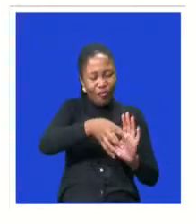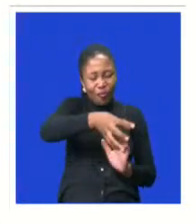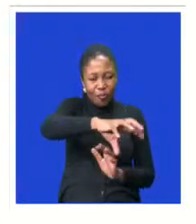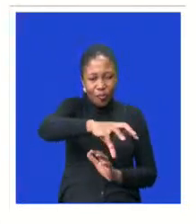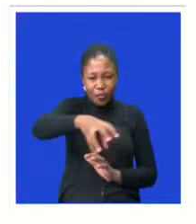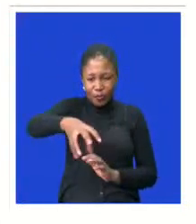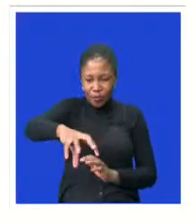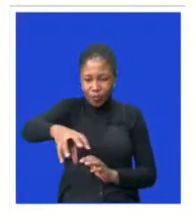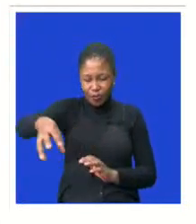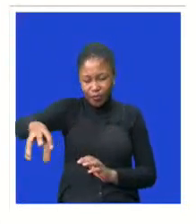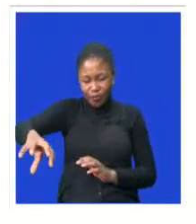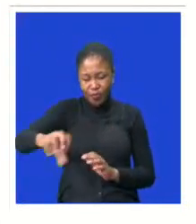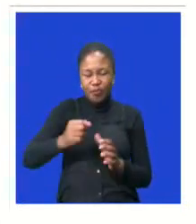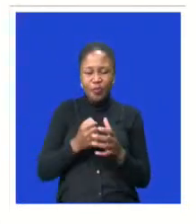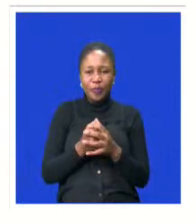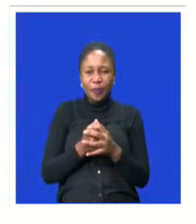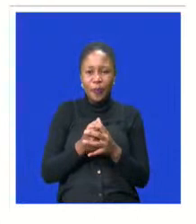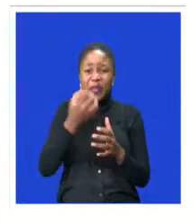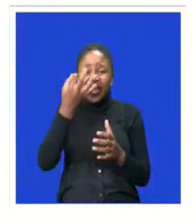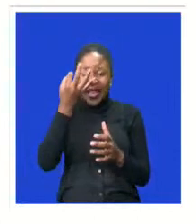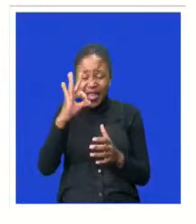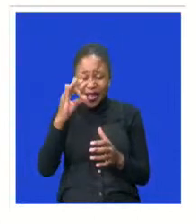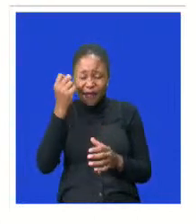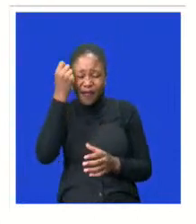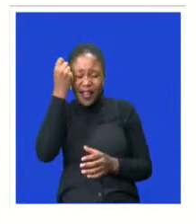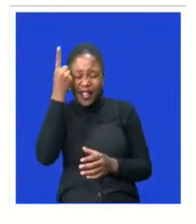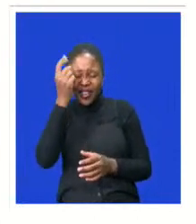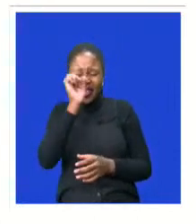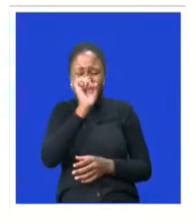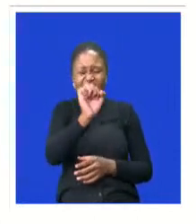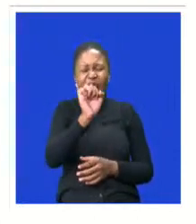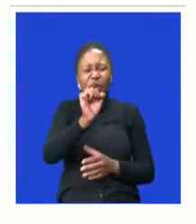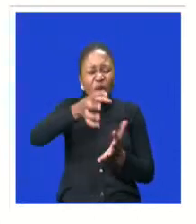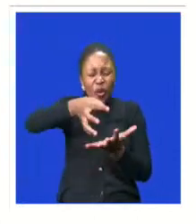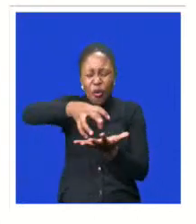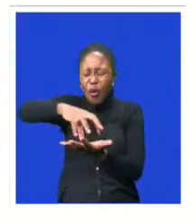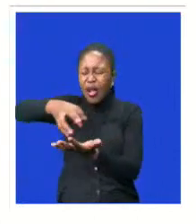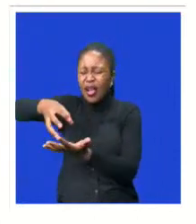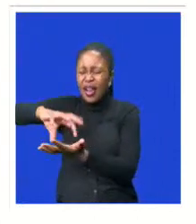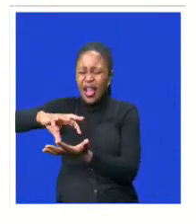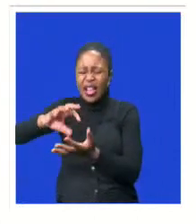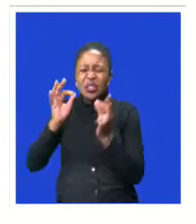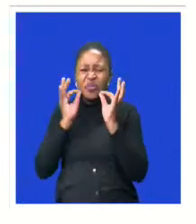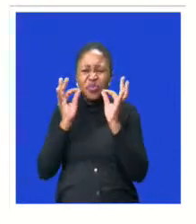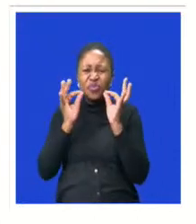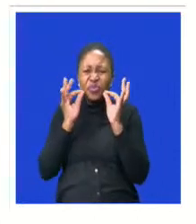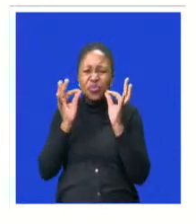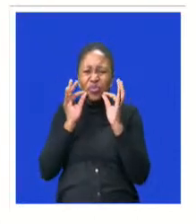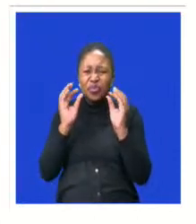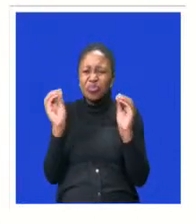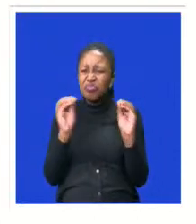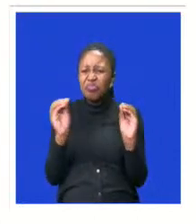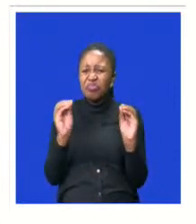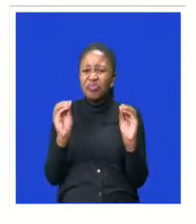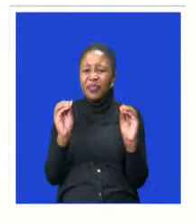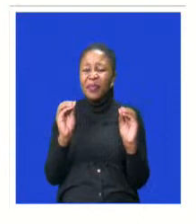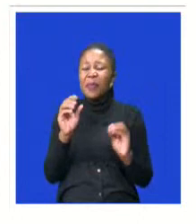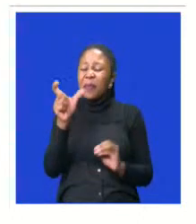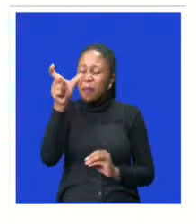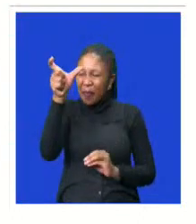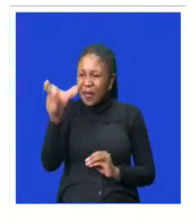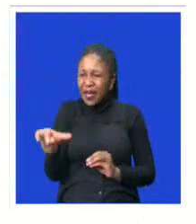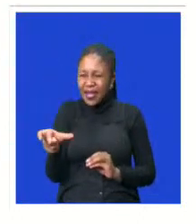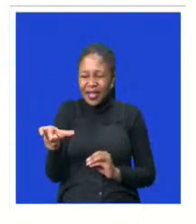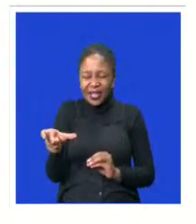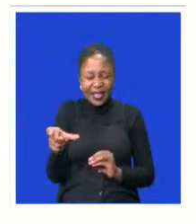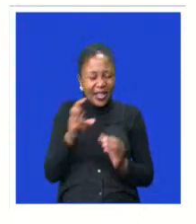ideas are not well organized, the reader may get confused. So we don't want to confuse the reader when